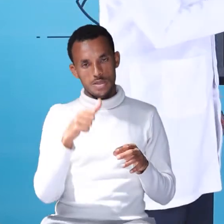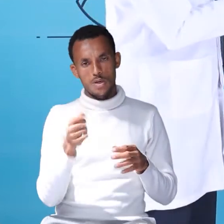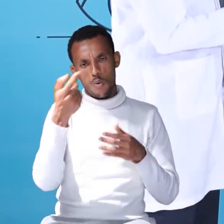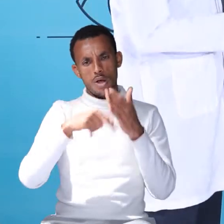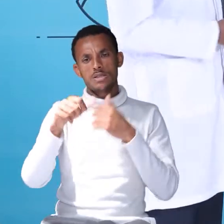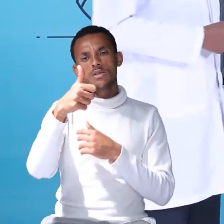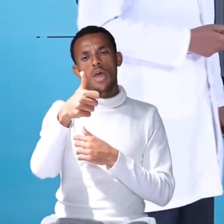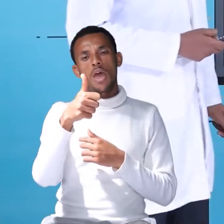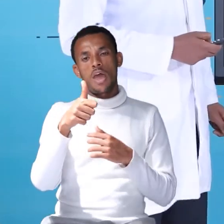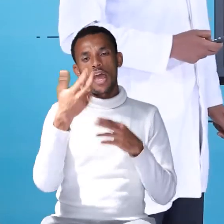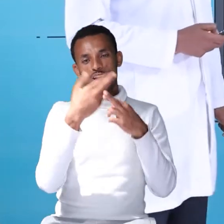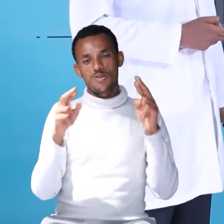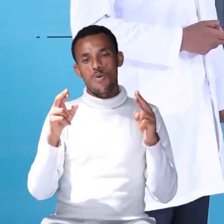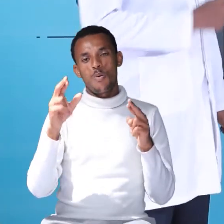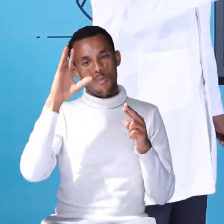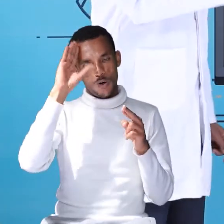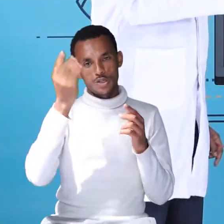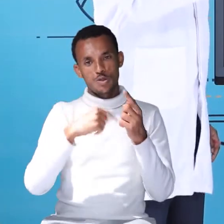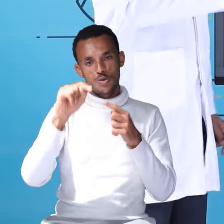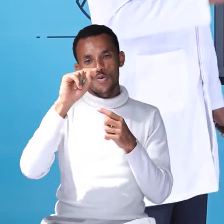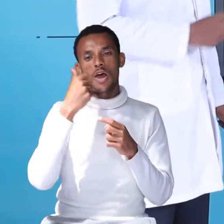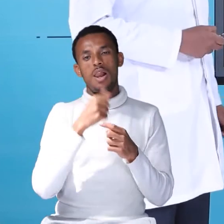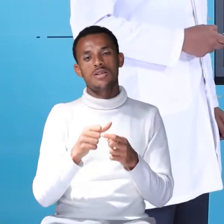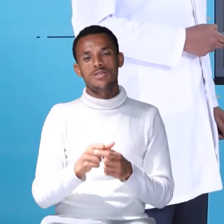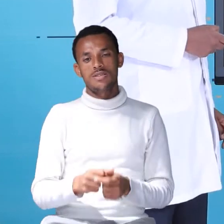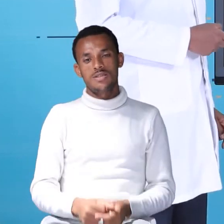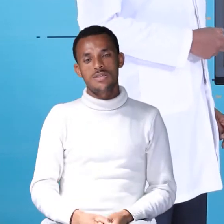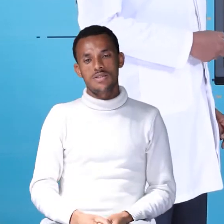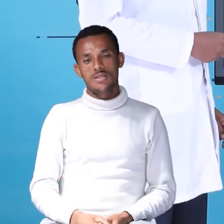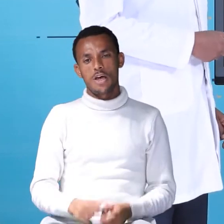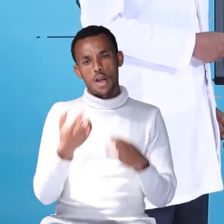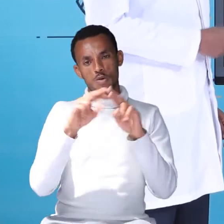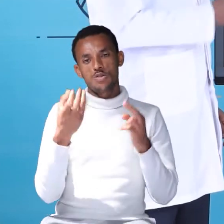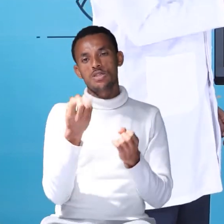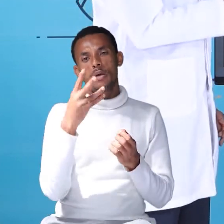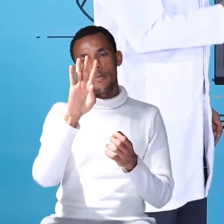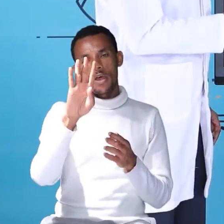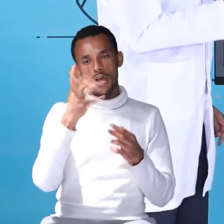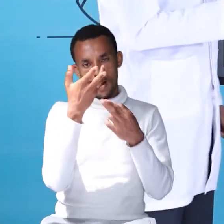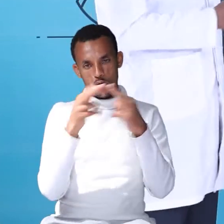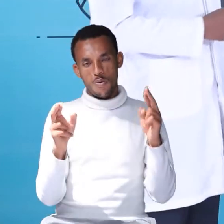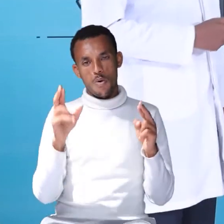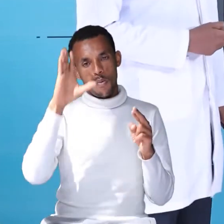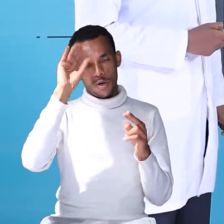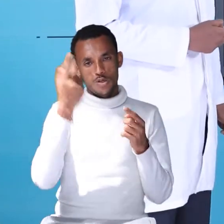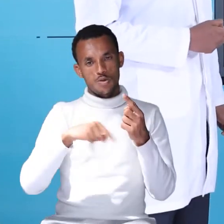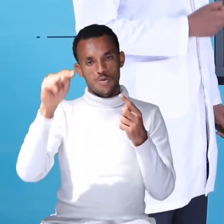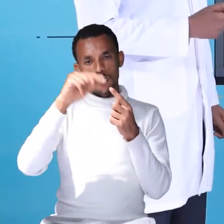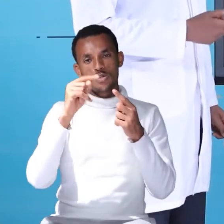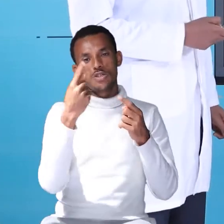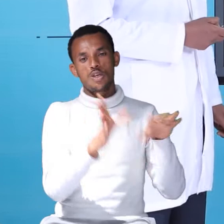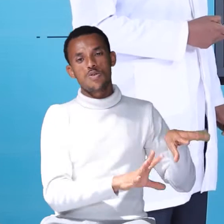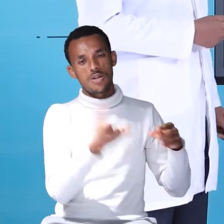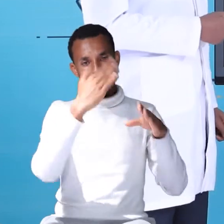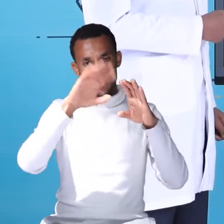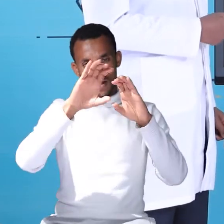What is A? The ratio of boys to girls. Boys to girls. B, the ratio of boys to the students